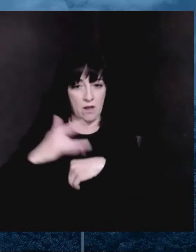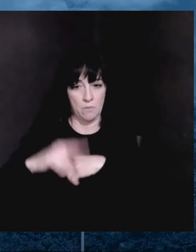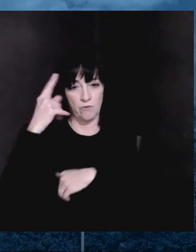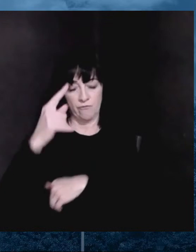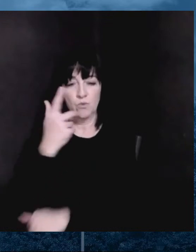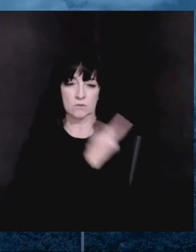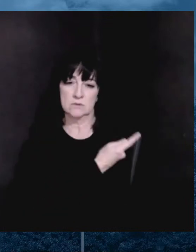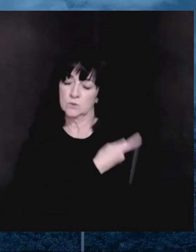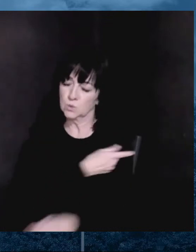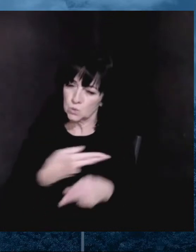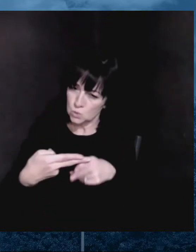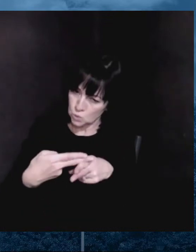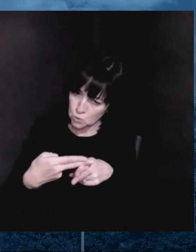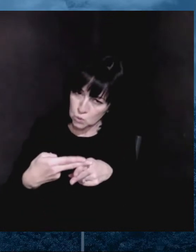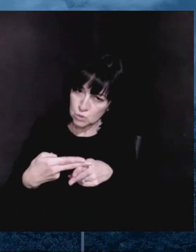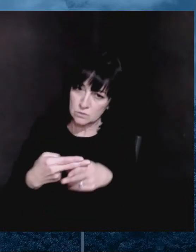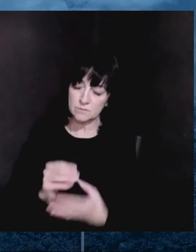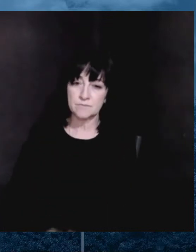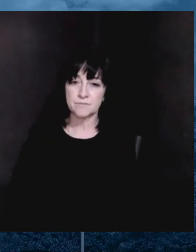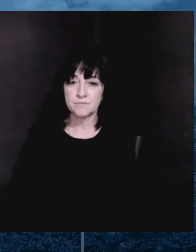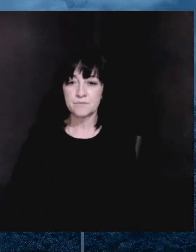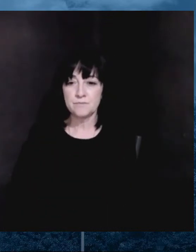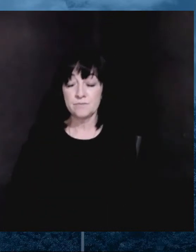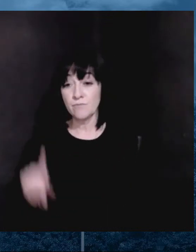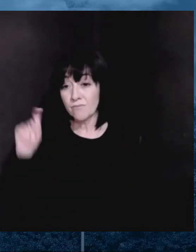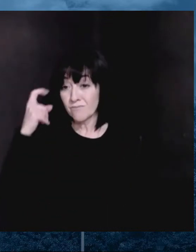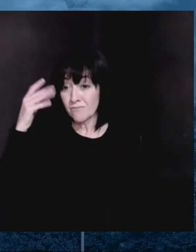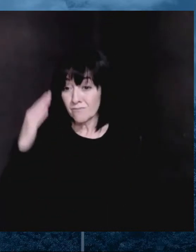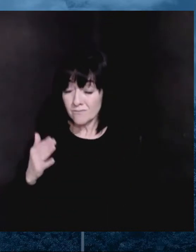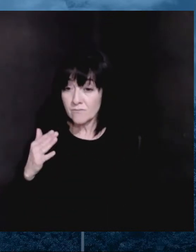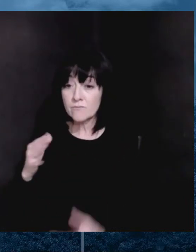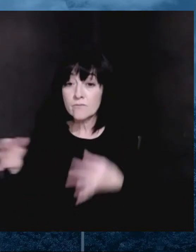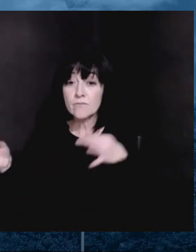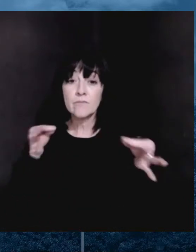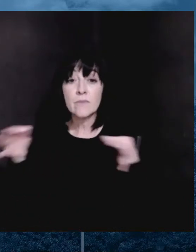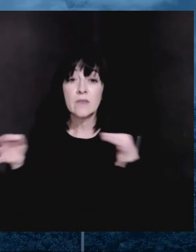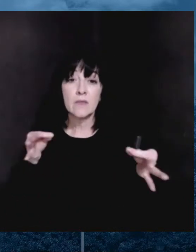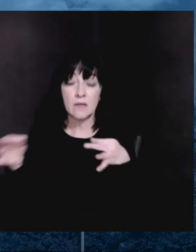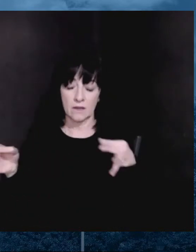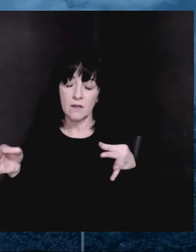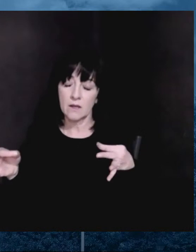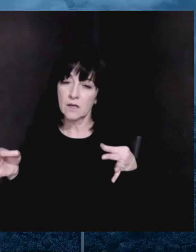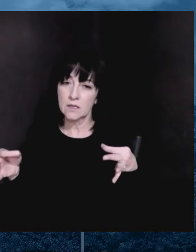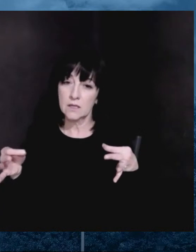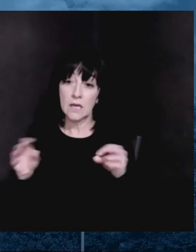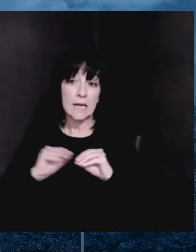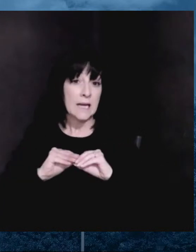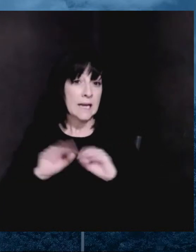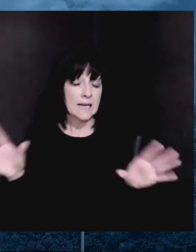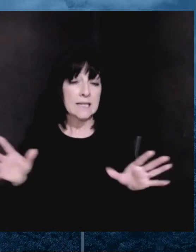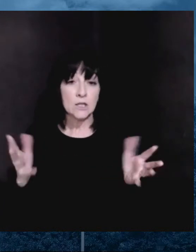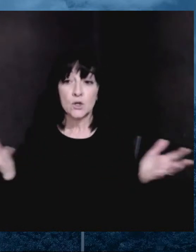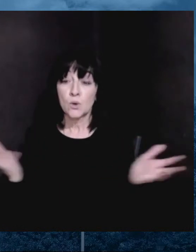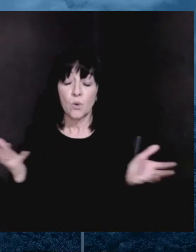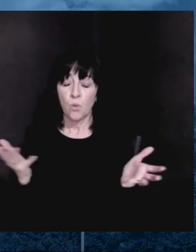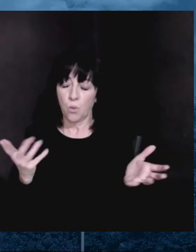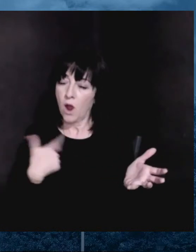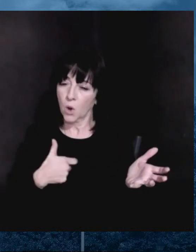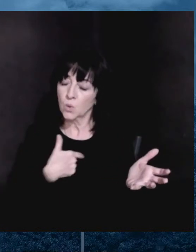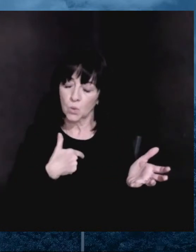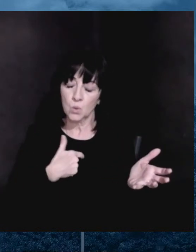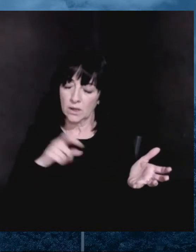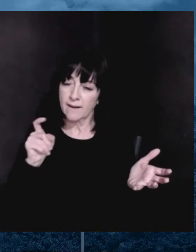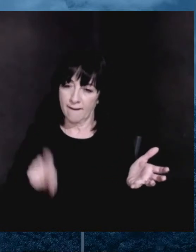soon. What's clear is that we're going to need the high throughput vaccination centers in order to meet the demand out